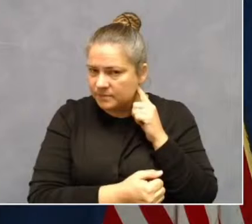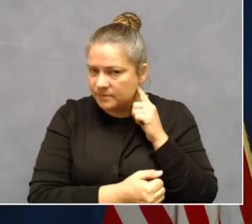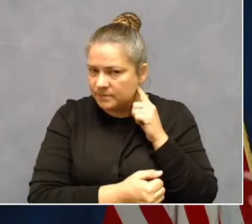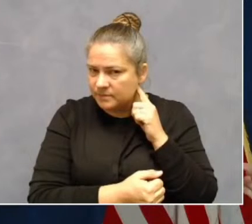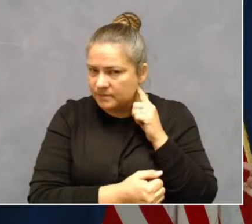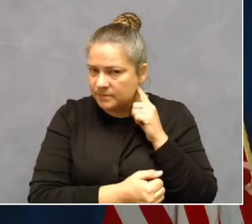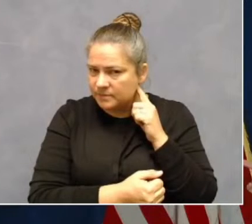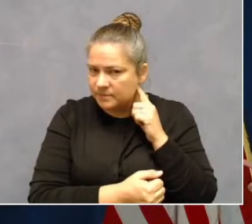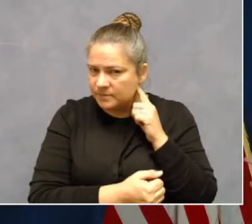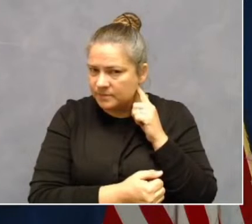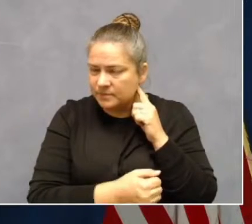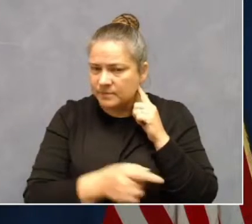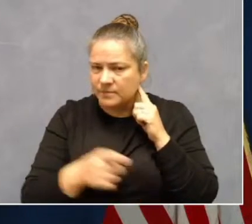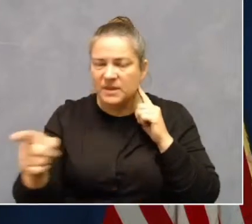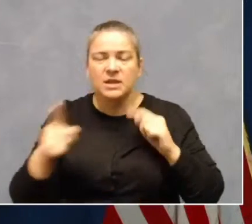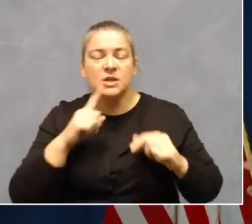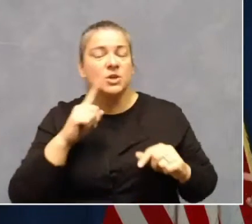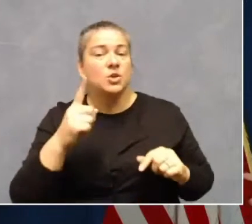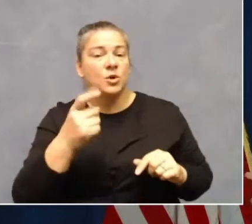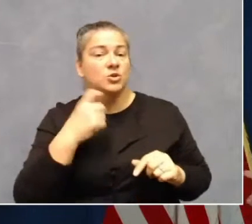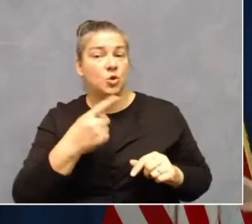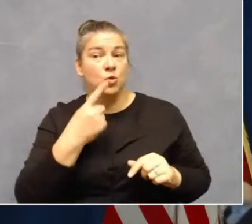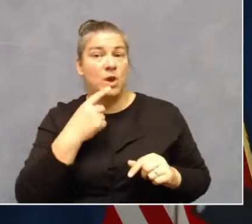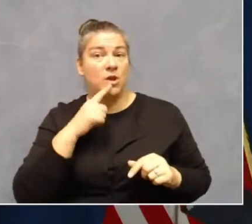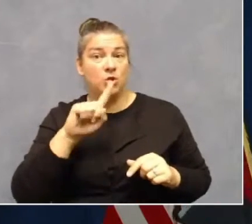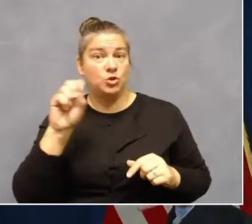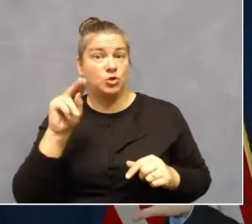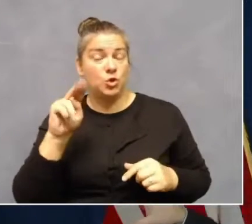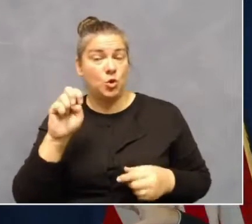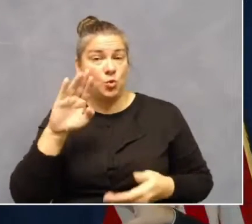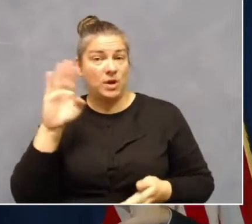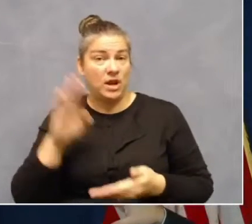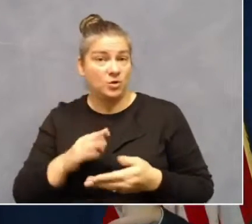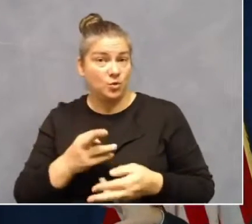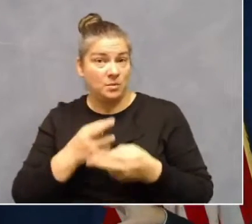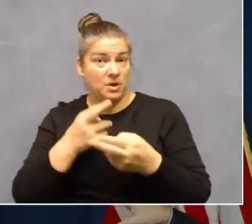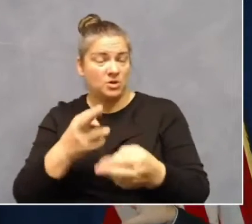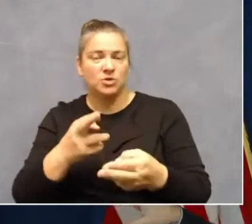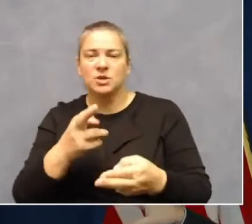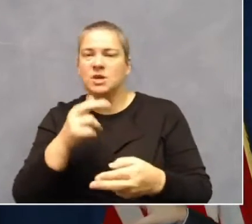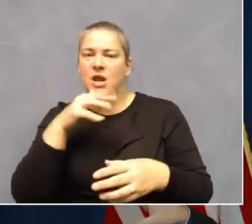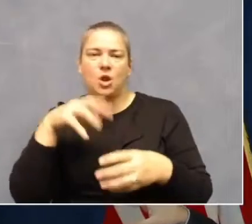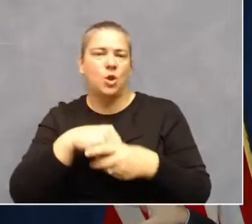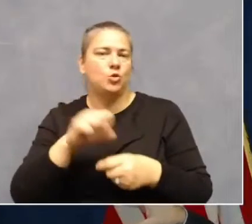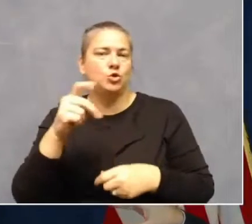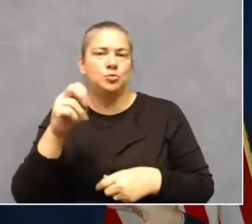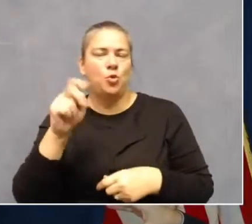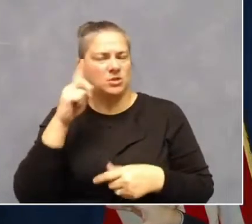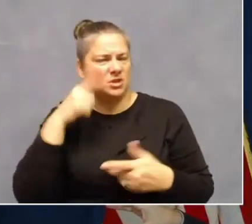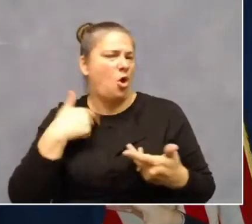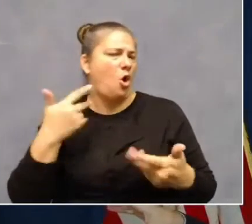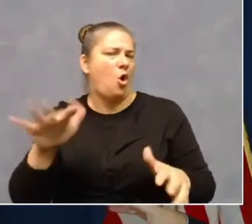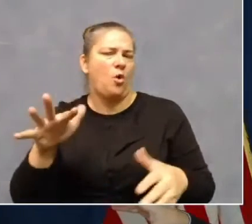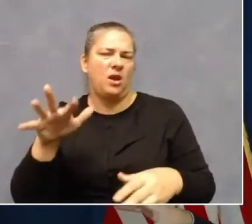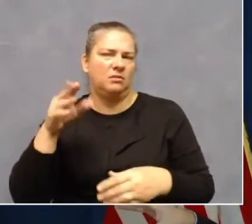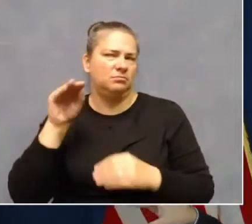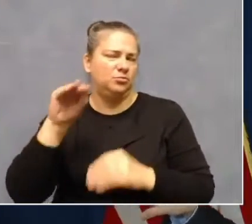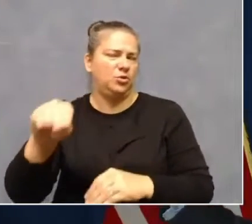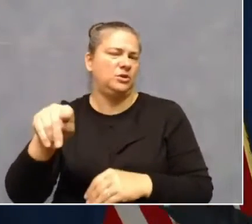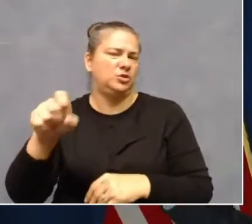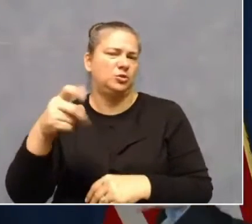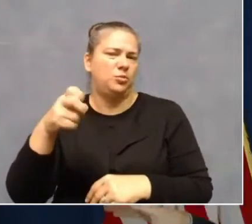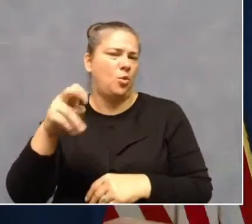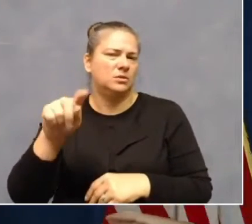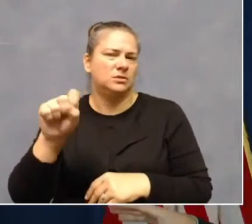I apologize. The question is, the red zone reduction recommendations don't include sports. It's because there's already that recommendation in place.